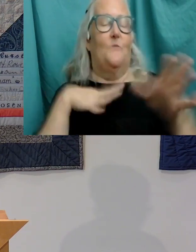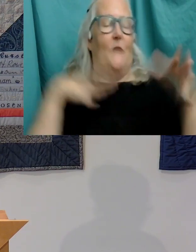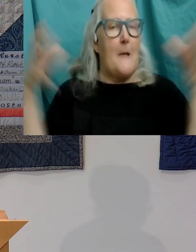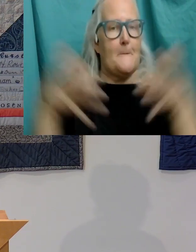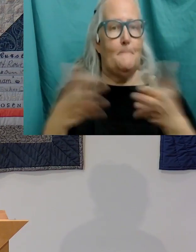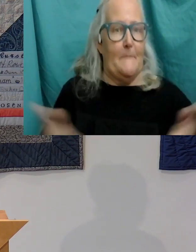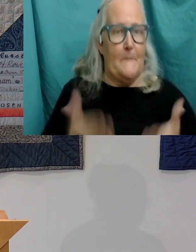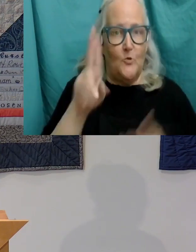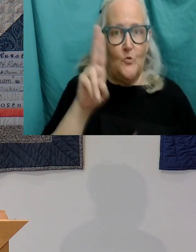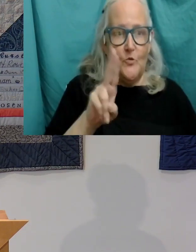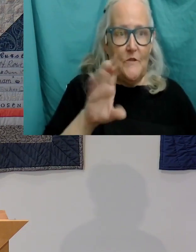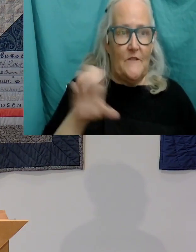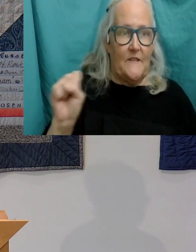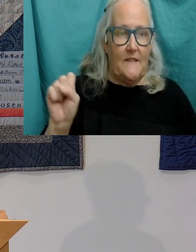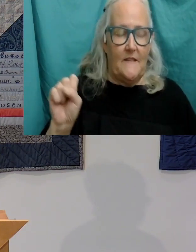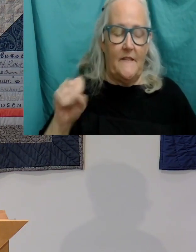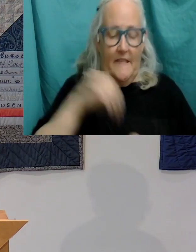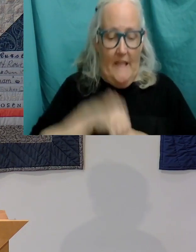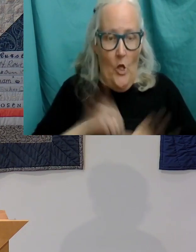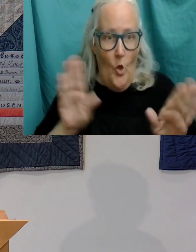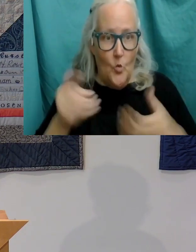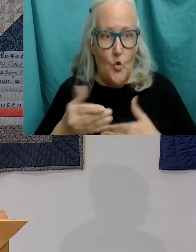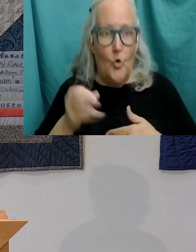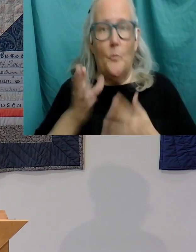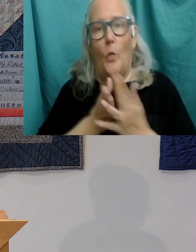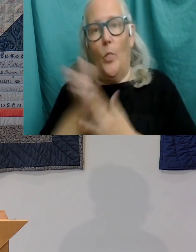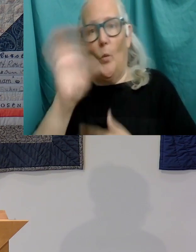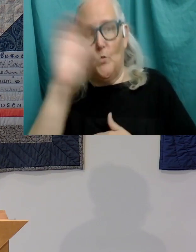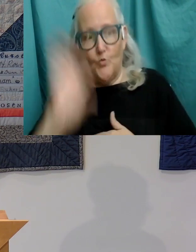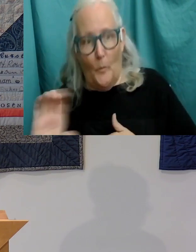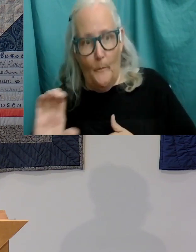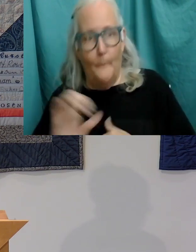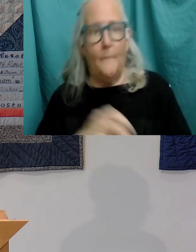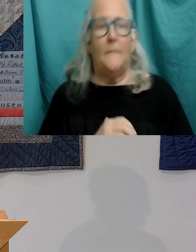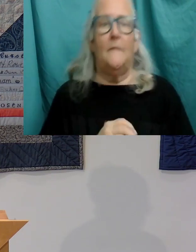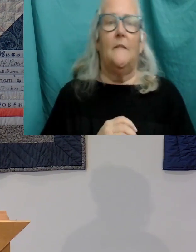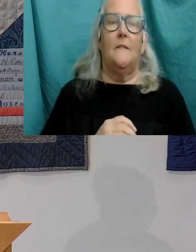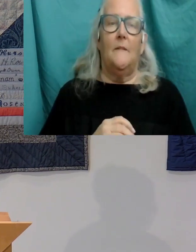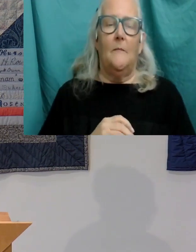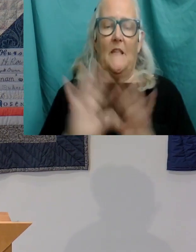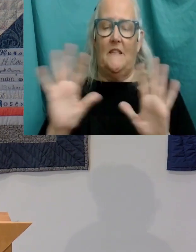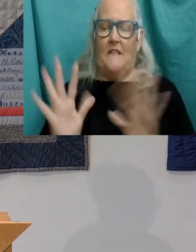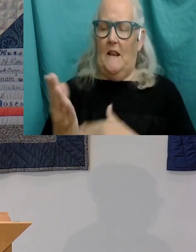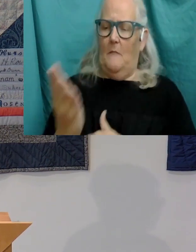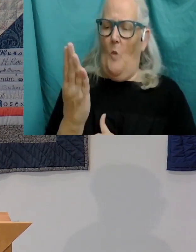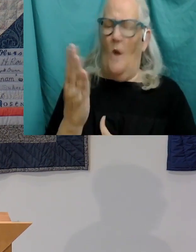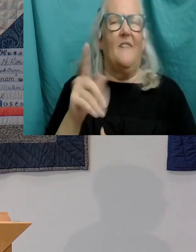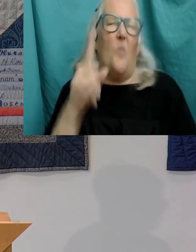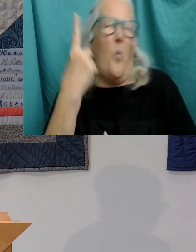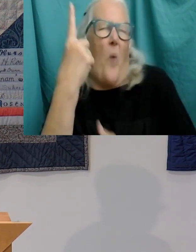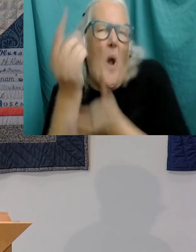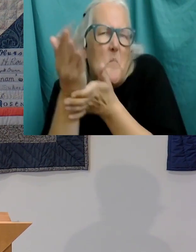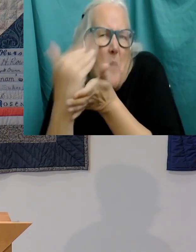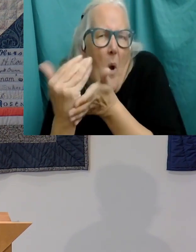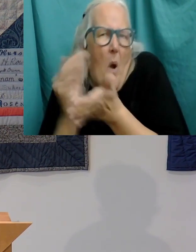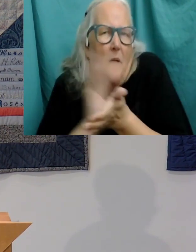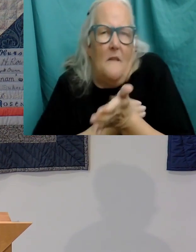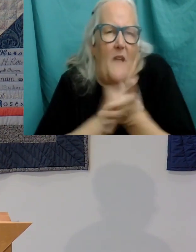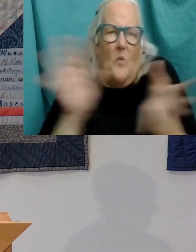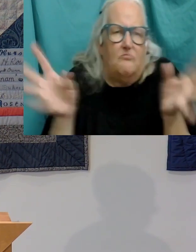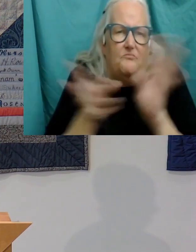UUCSS, both in person and by Zoom. But Sunday mornings are just one small part of who we are and what we do